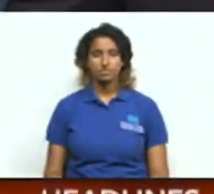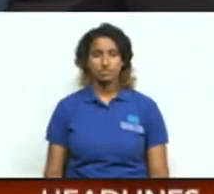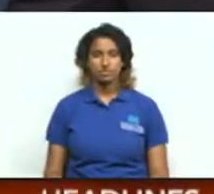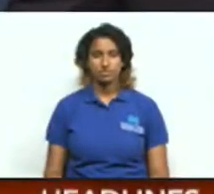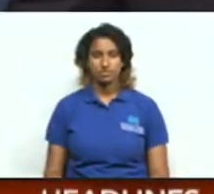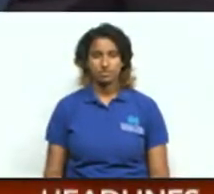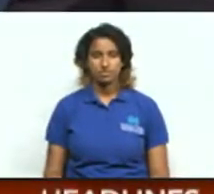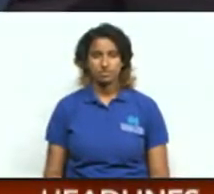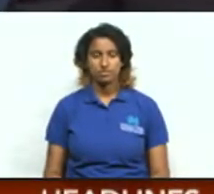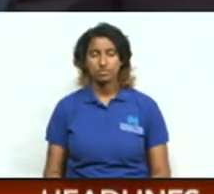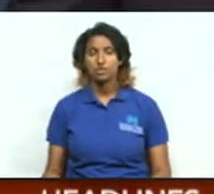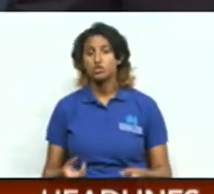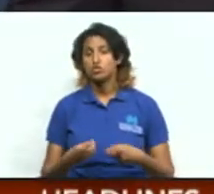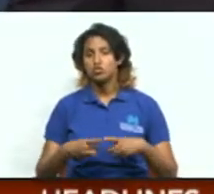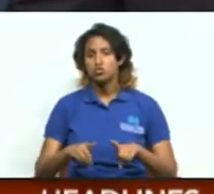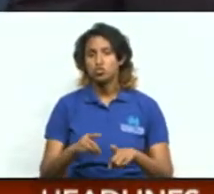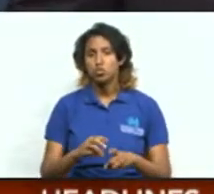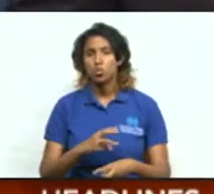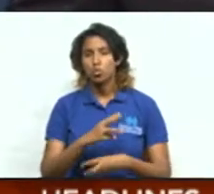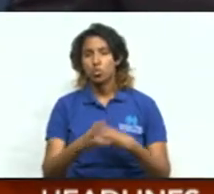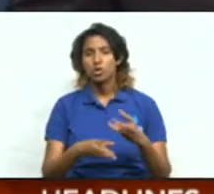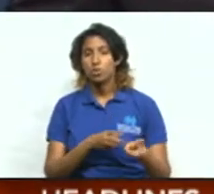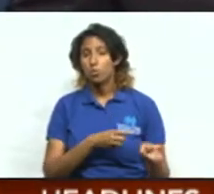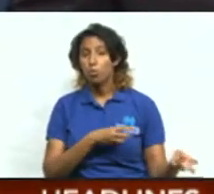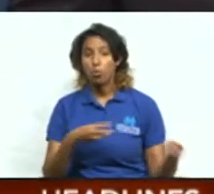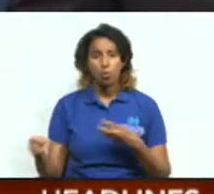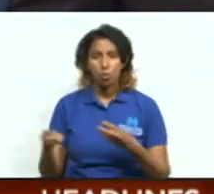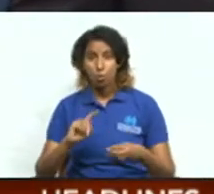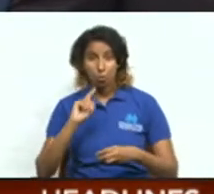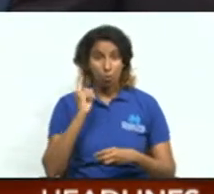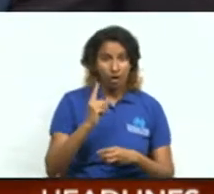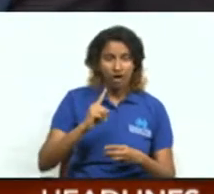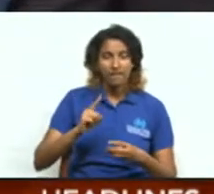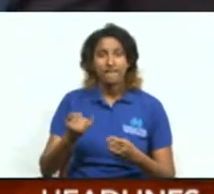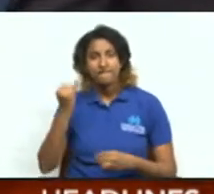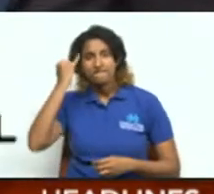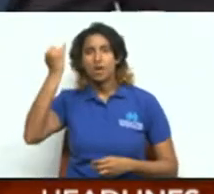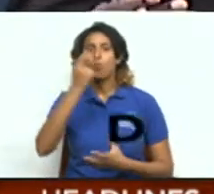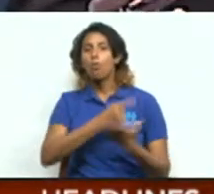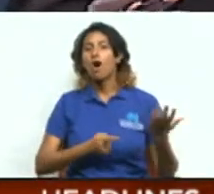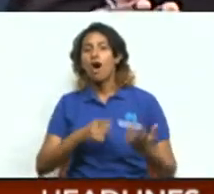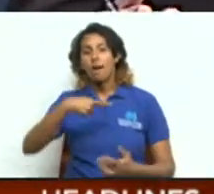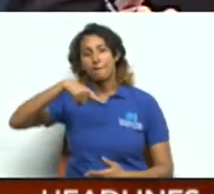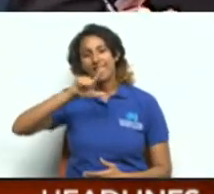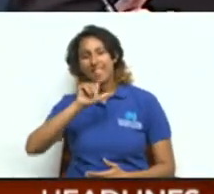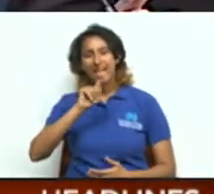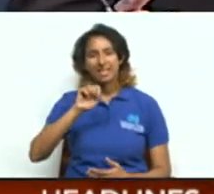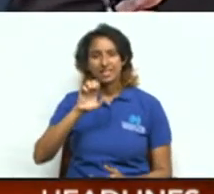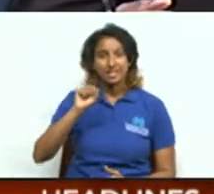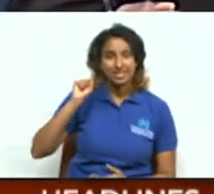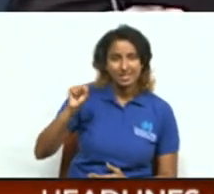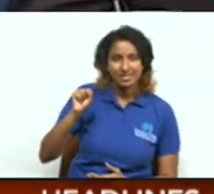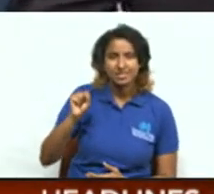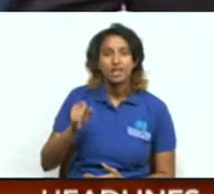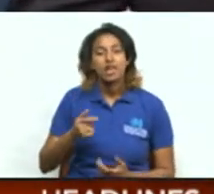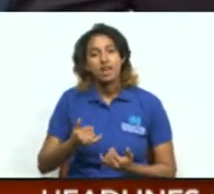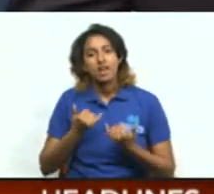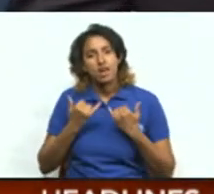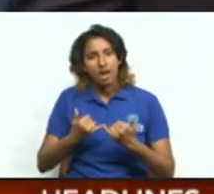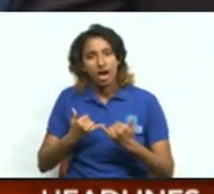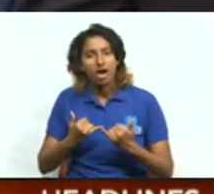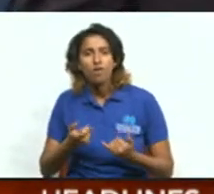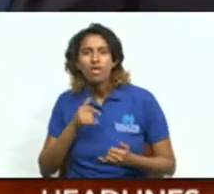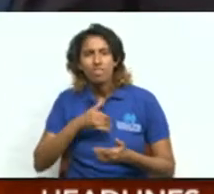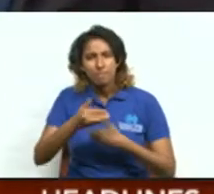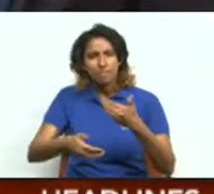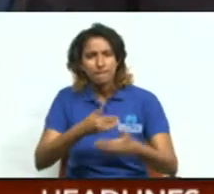Developed during World War I, Pilates was created as a form of rehabilitation. It has evolved into a low-impact strength training exercise